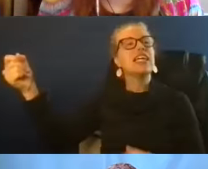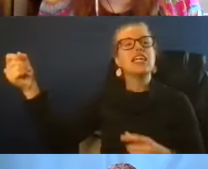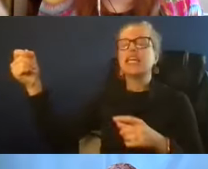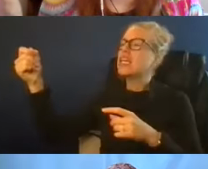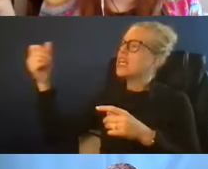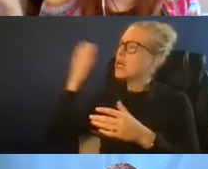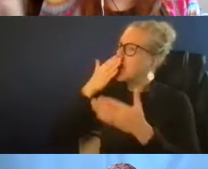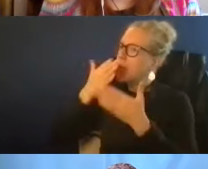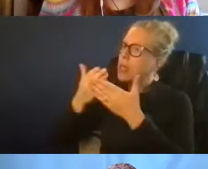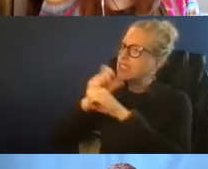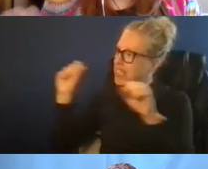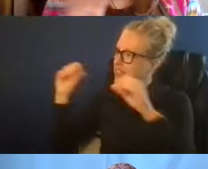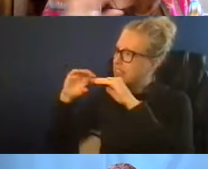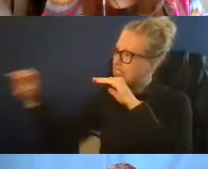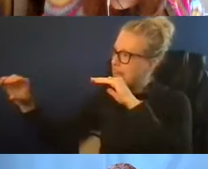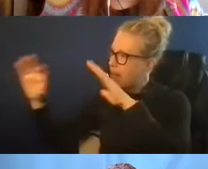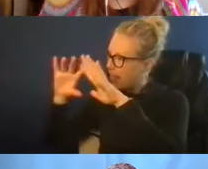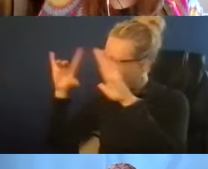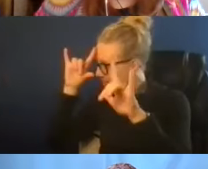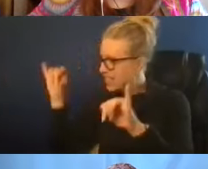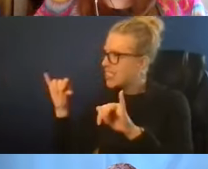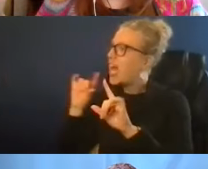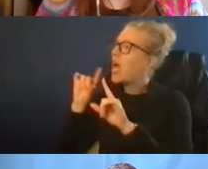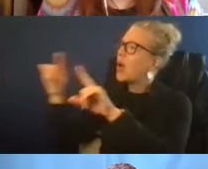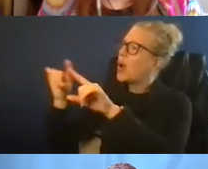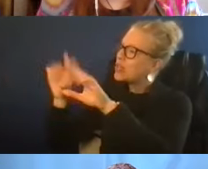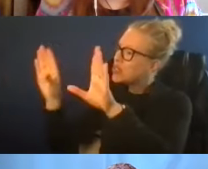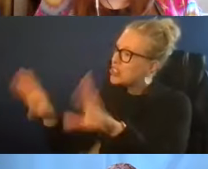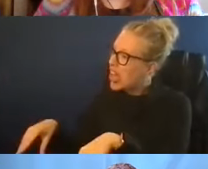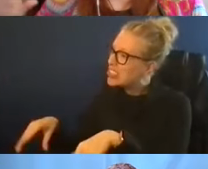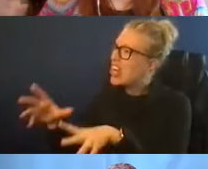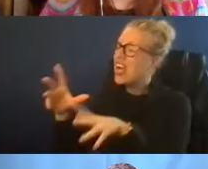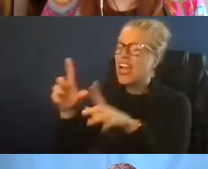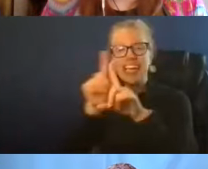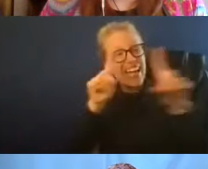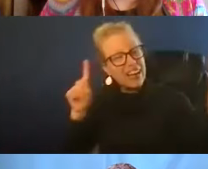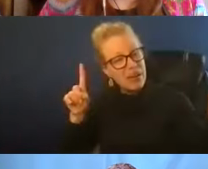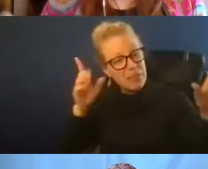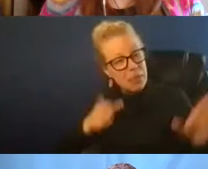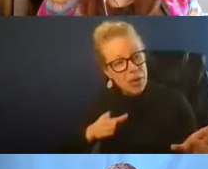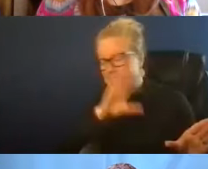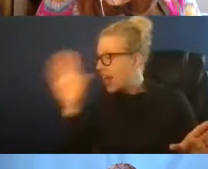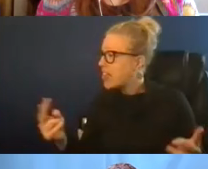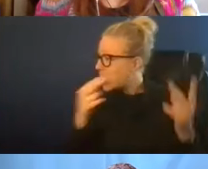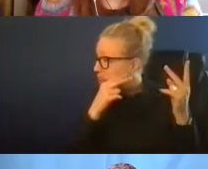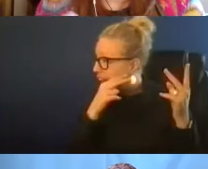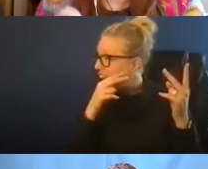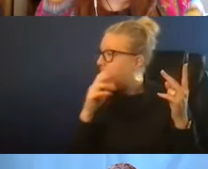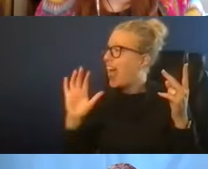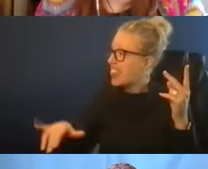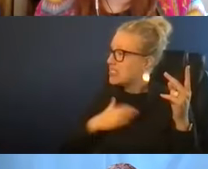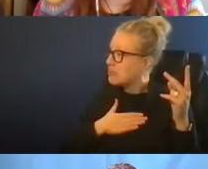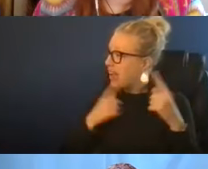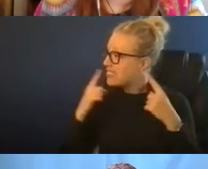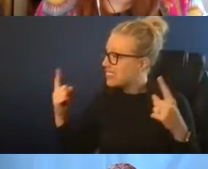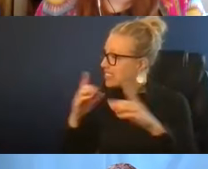into safety. And for us, safety looks like going into a shelter, getting away from this person, never looking back. But what we